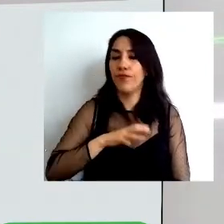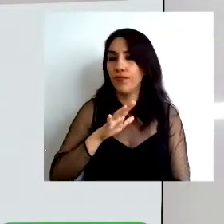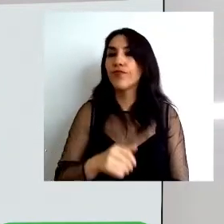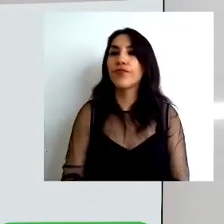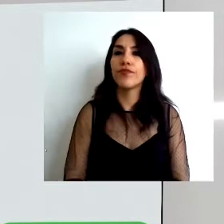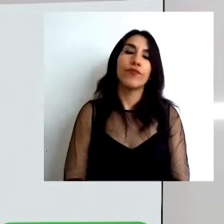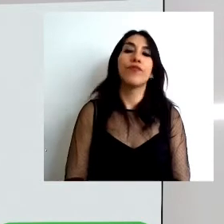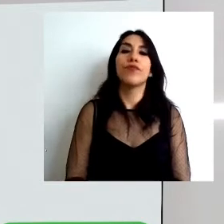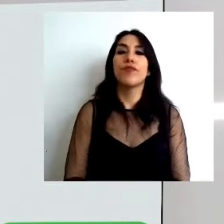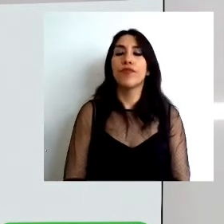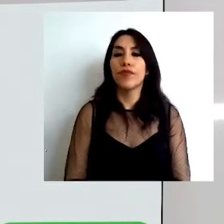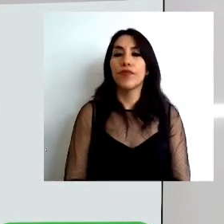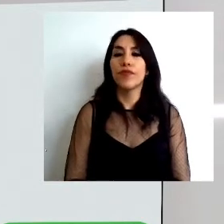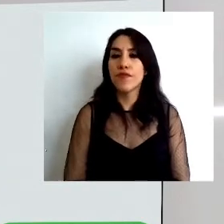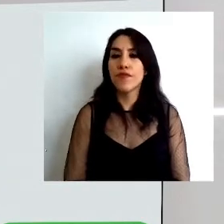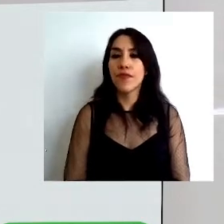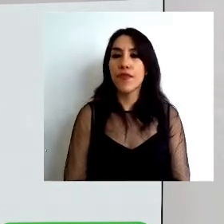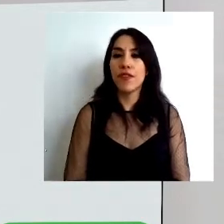Apologies.